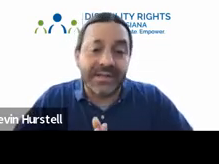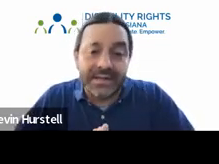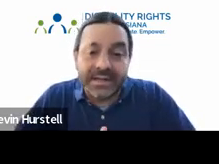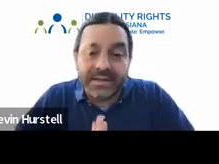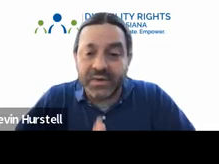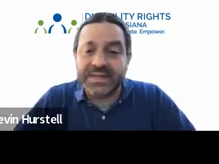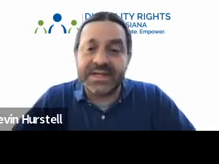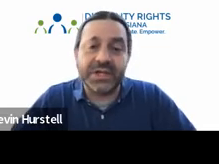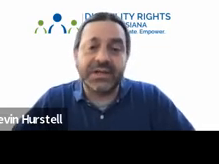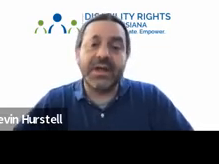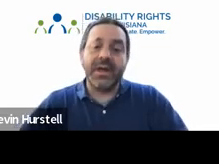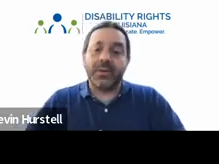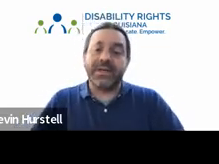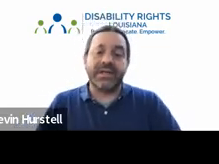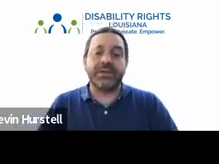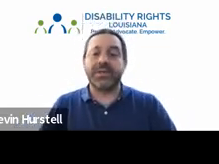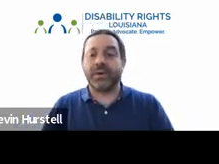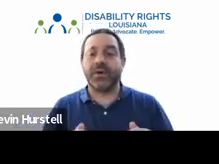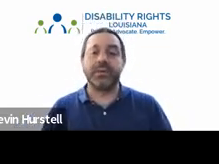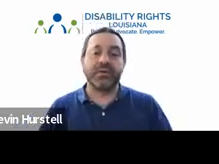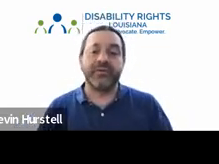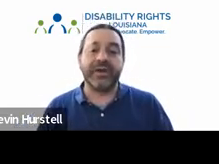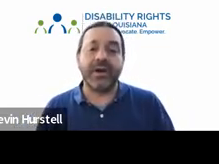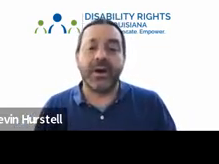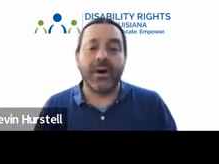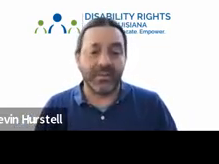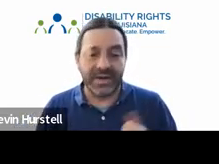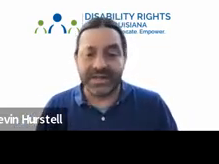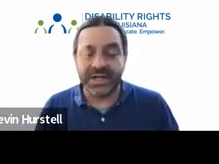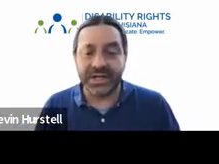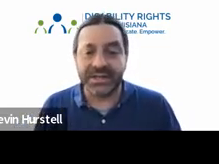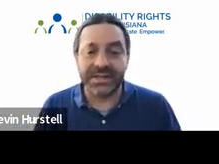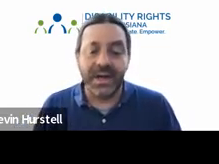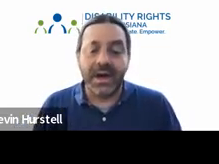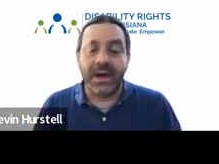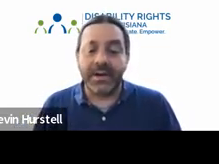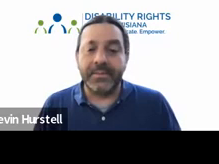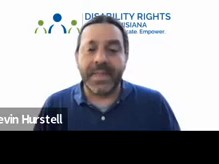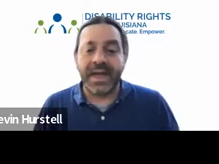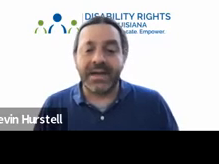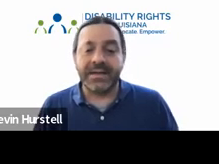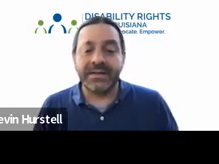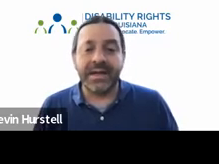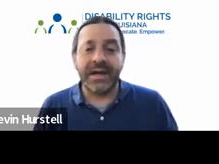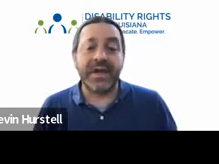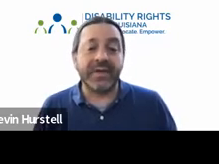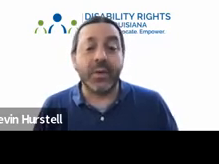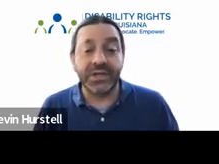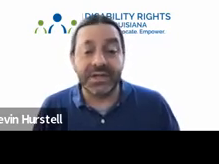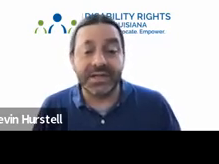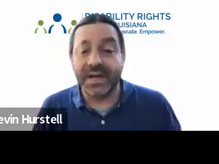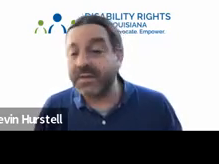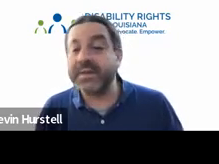issues accessing this presentation, and we'll continue to work on improving our presentations. If you have